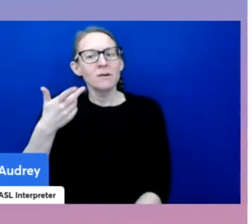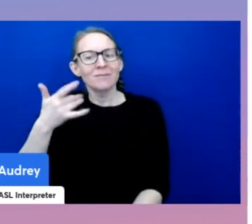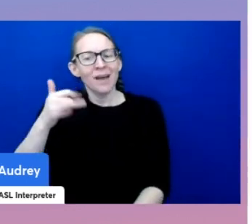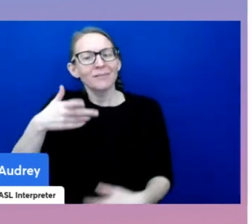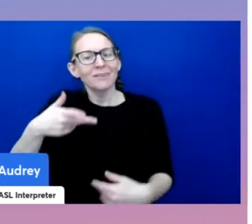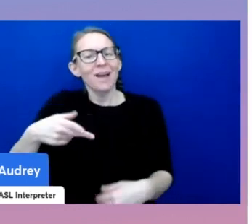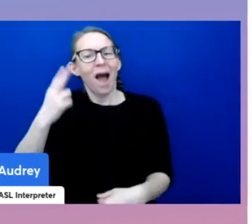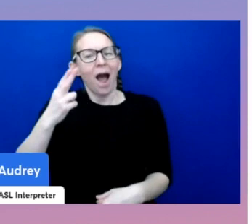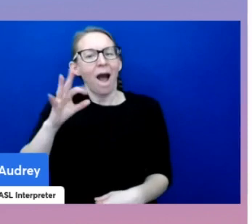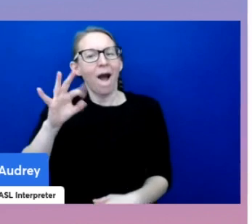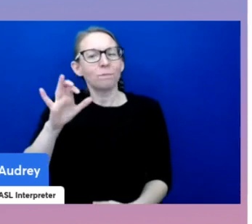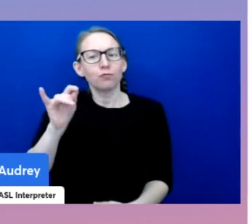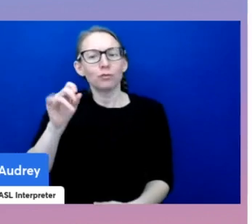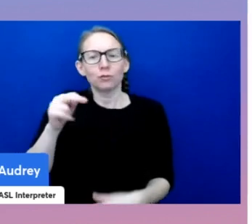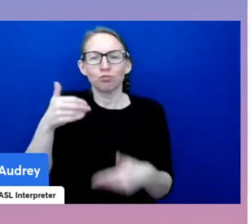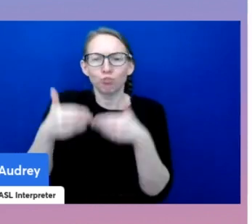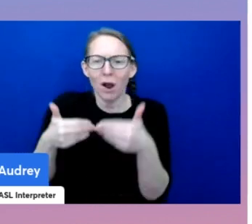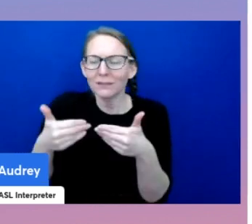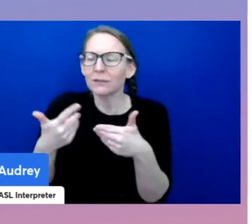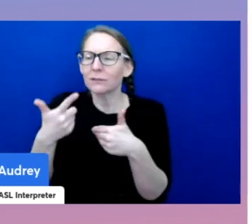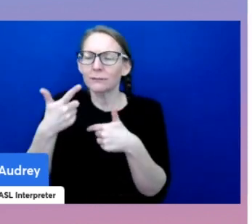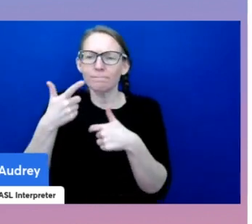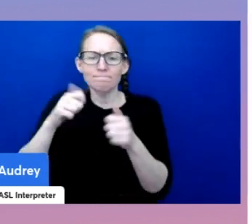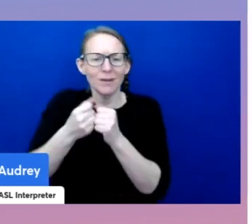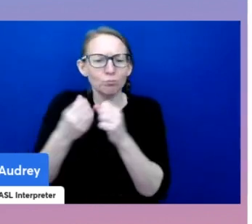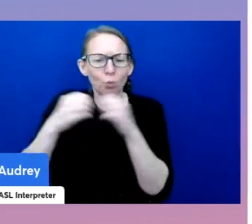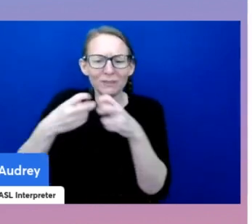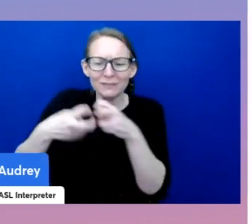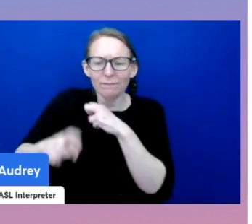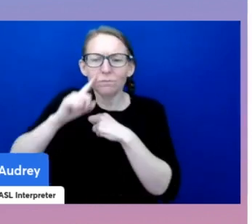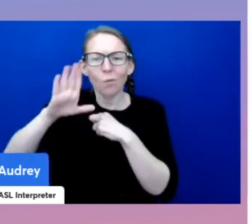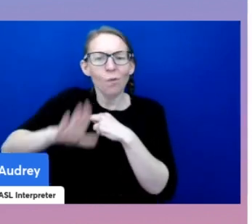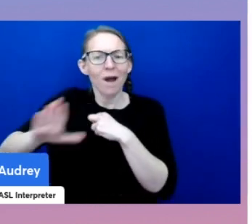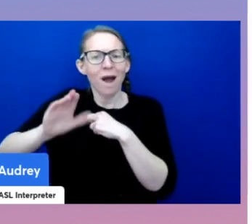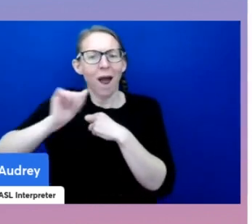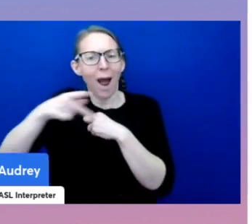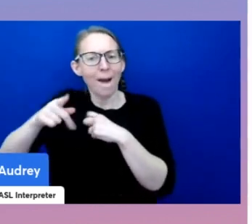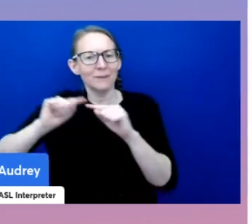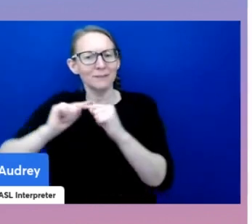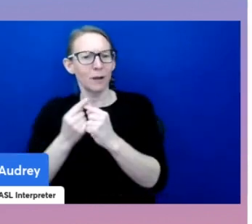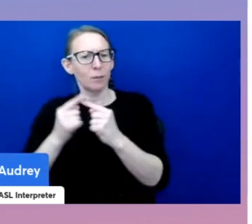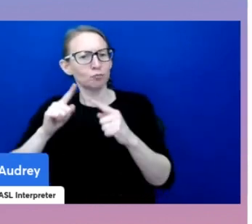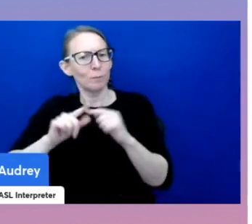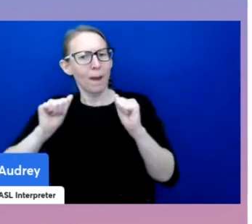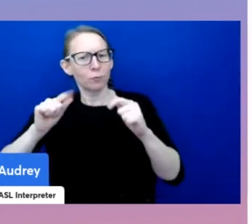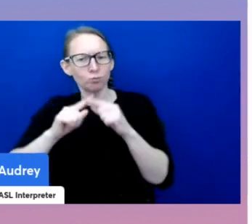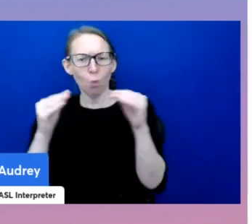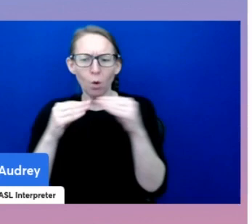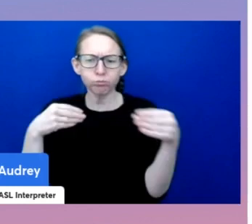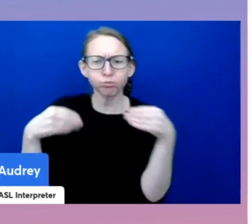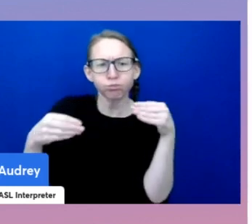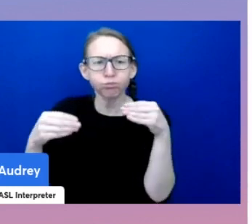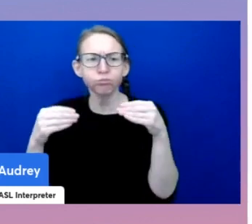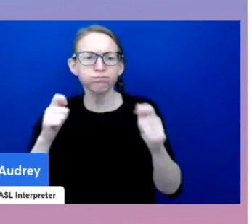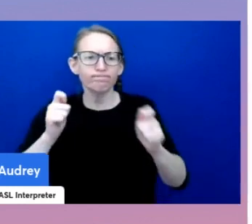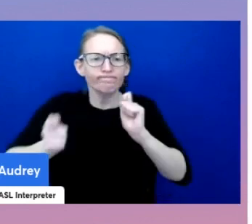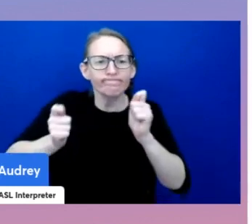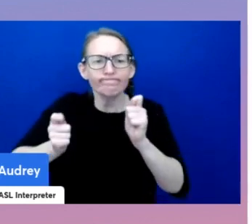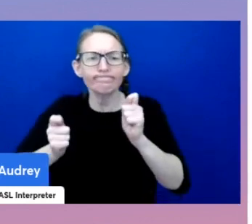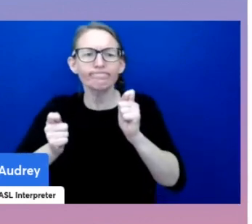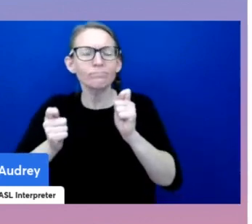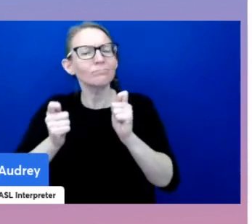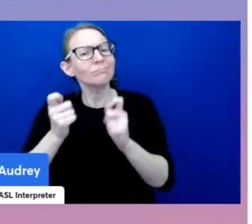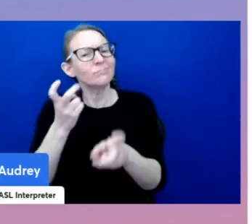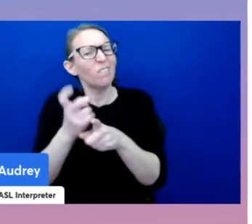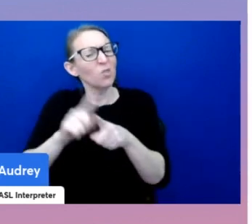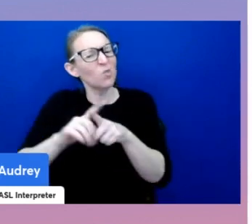up new environments, and it makes it more difficult for application teams to be more nimble. Makes it difficult to provide